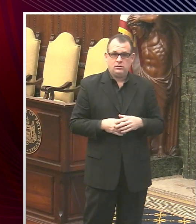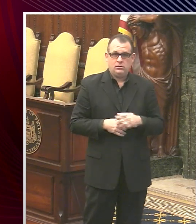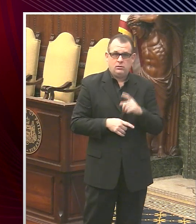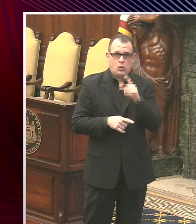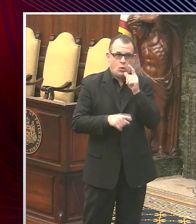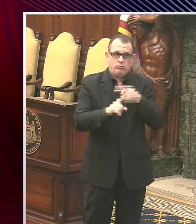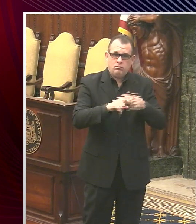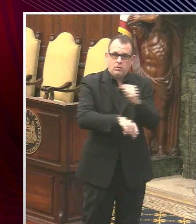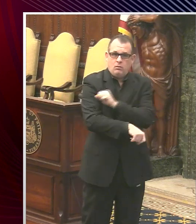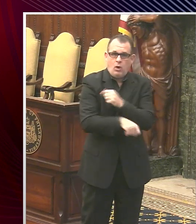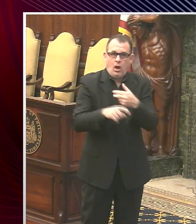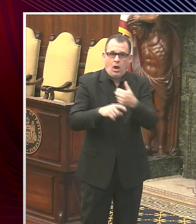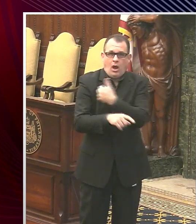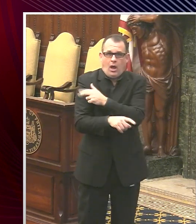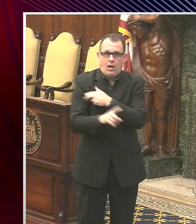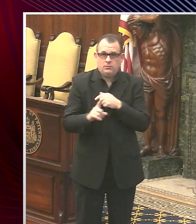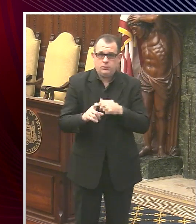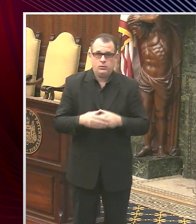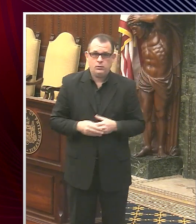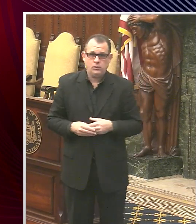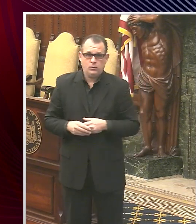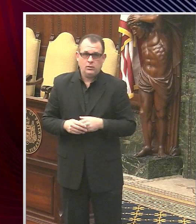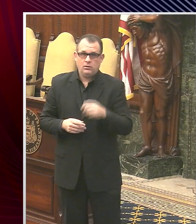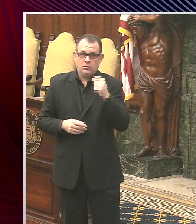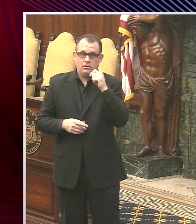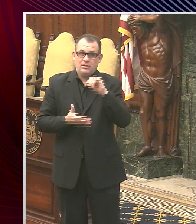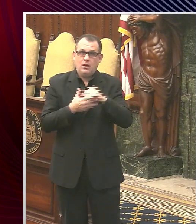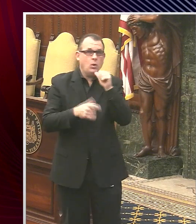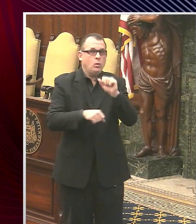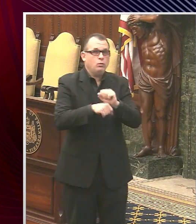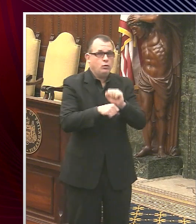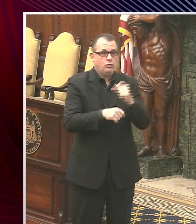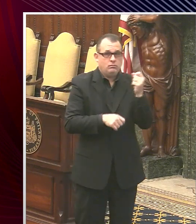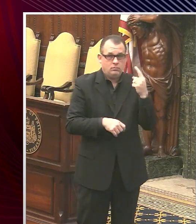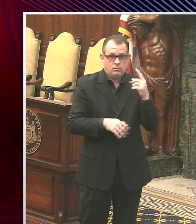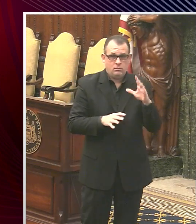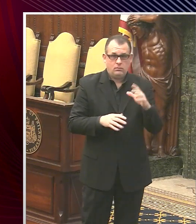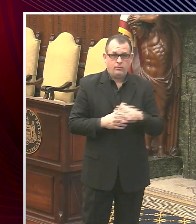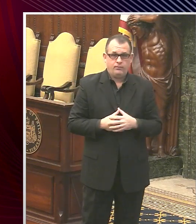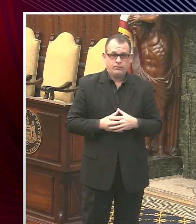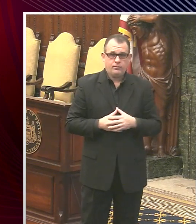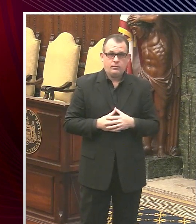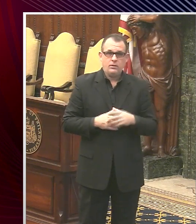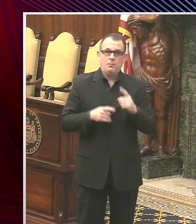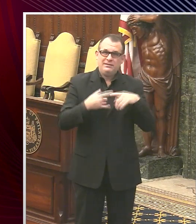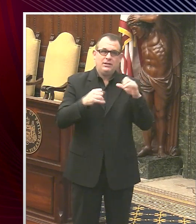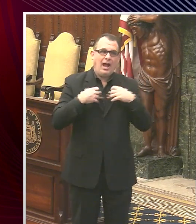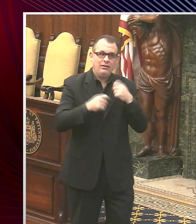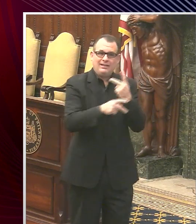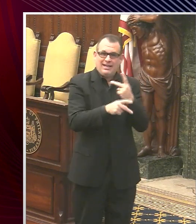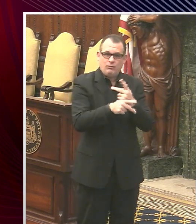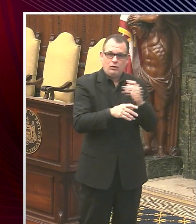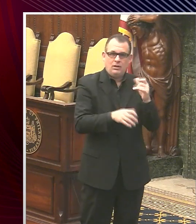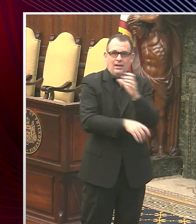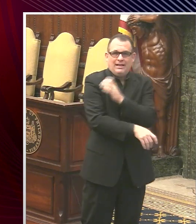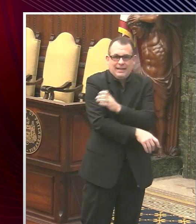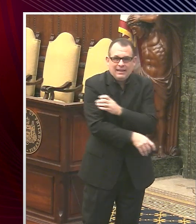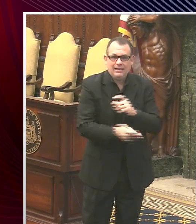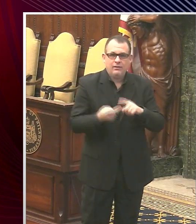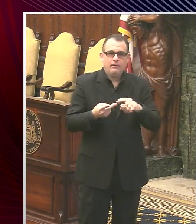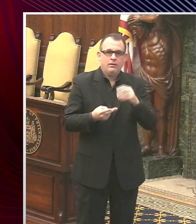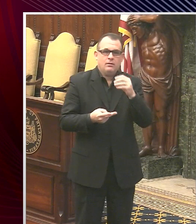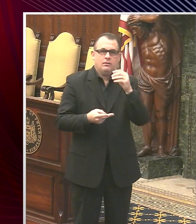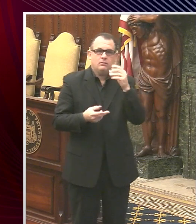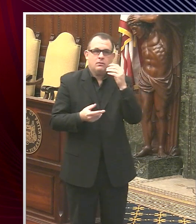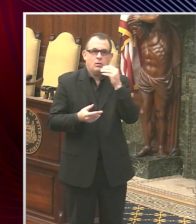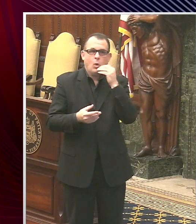healthcare workers. Last week, the vaccine was given to the federally qualified health centers. These are large clinics in the city for them to vaccinate their own healthcare